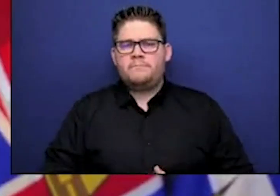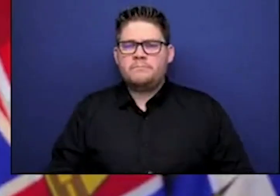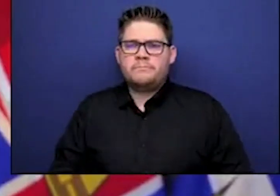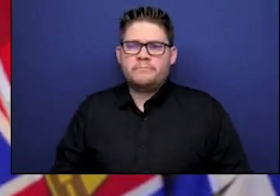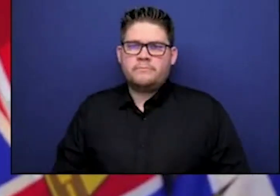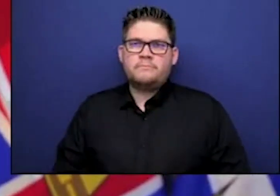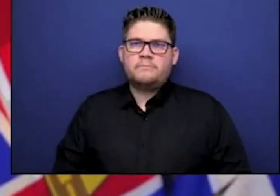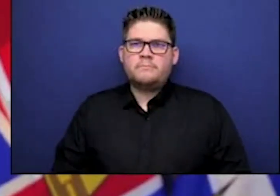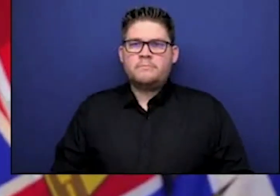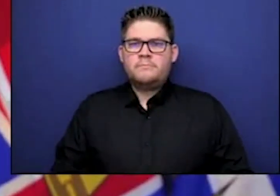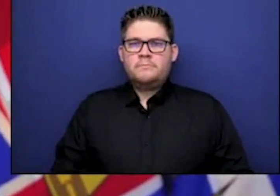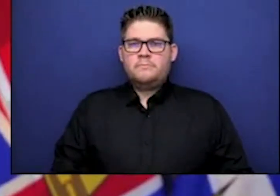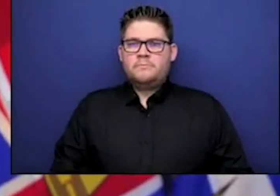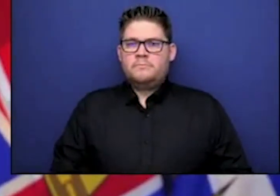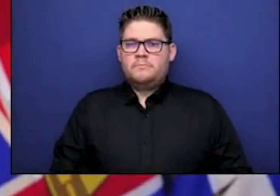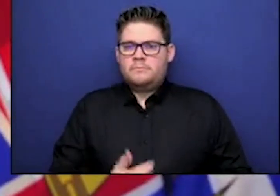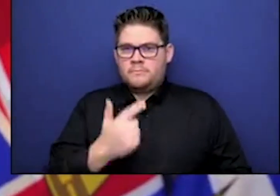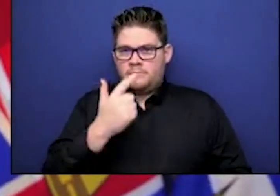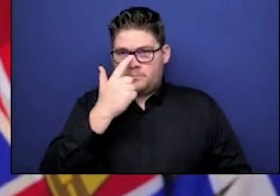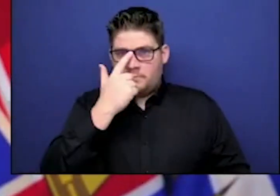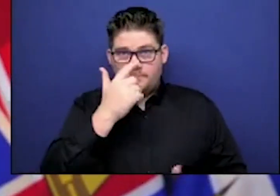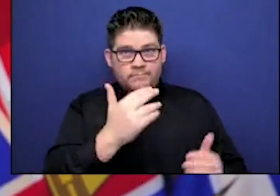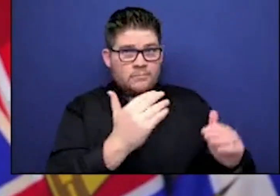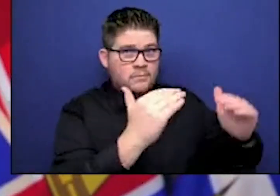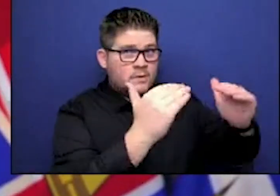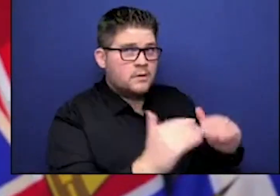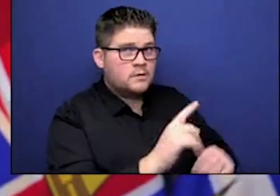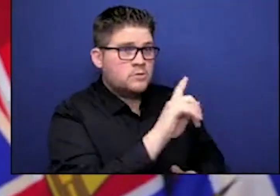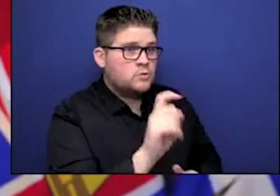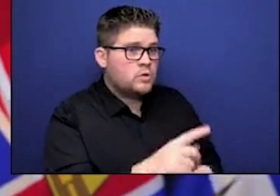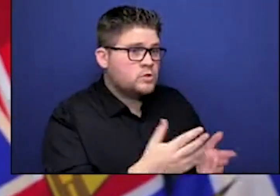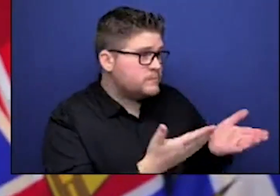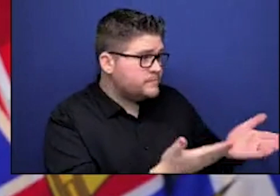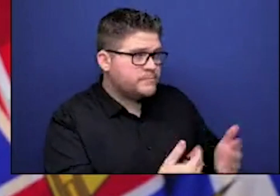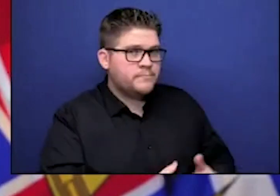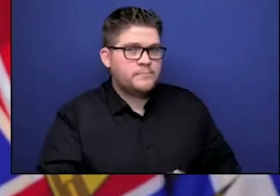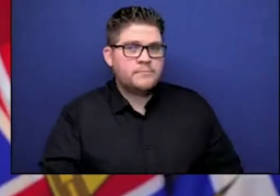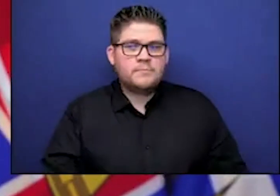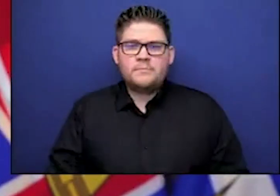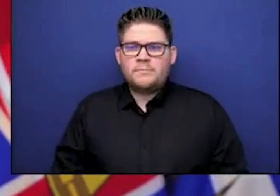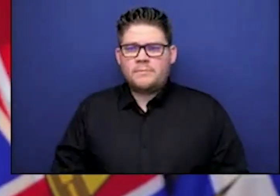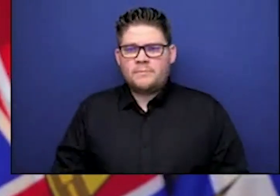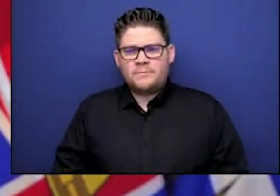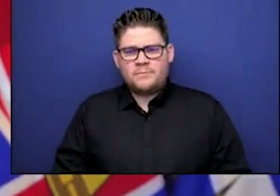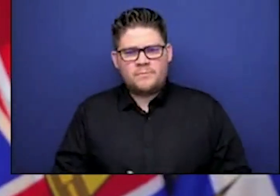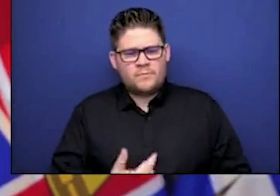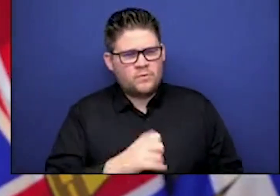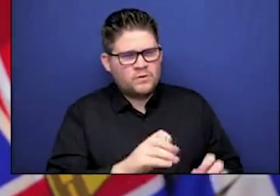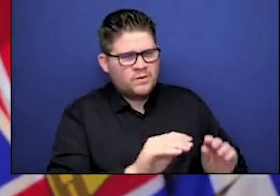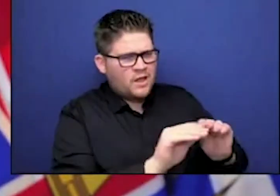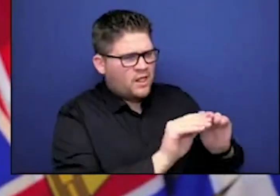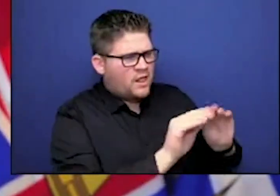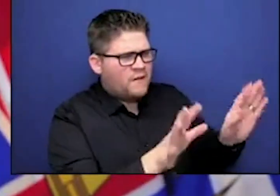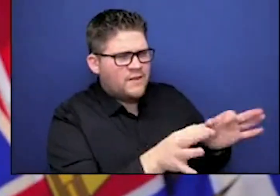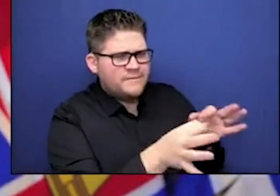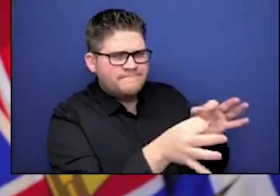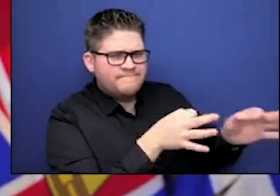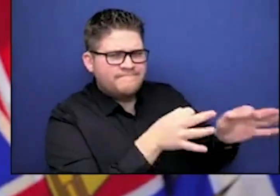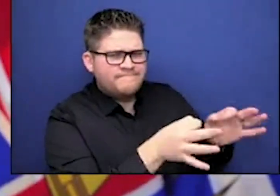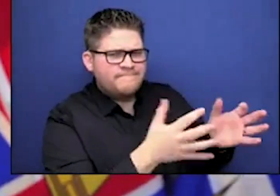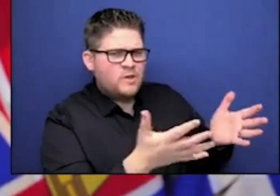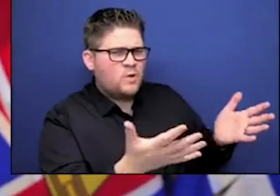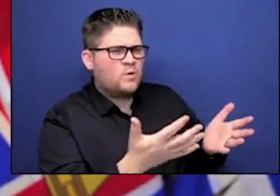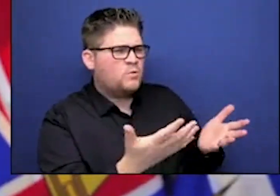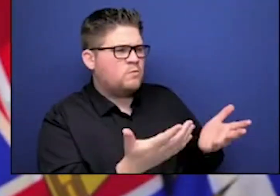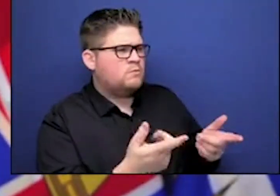I'm hoping to ask you to clarify more about what's happening with religious groups, because I think I heard you say that you can have